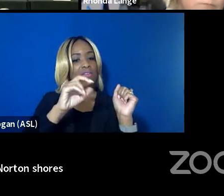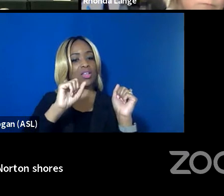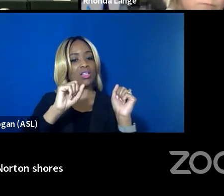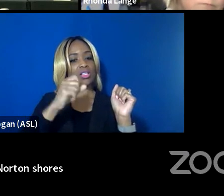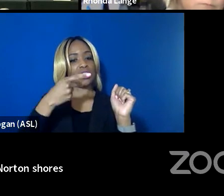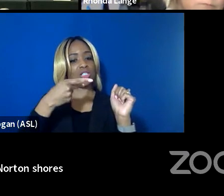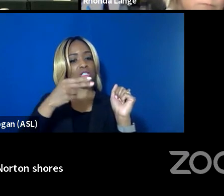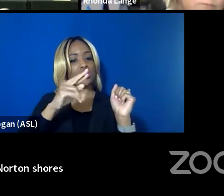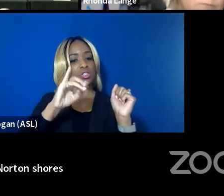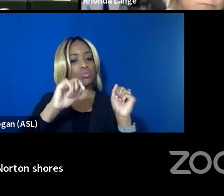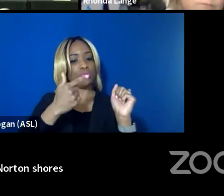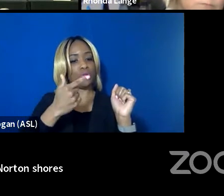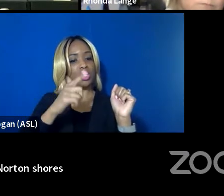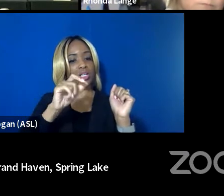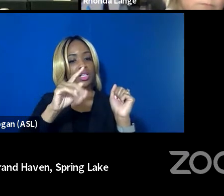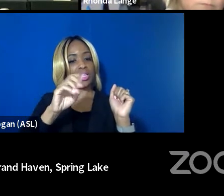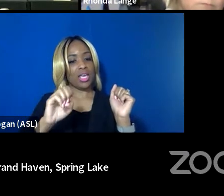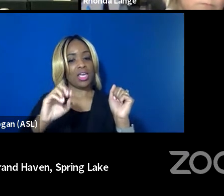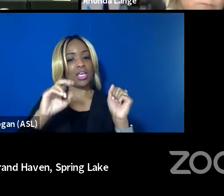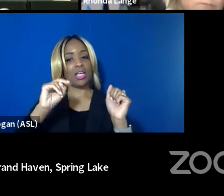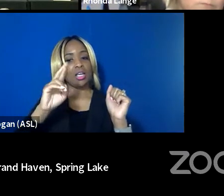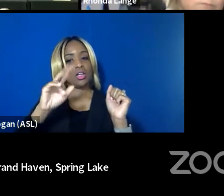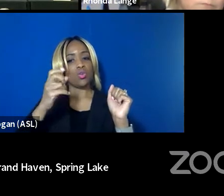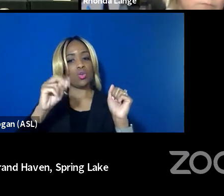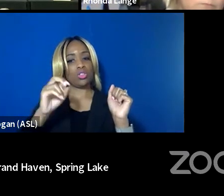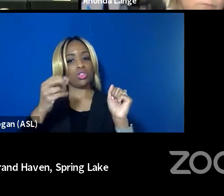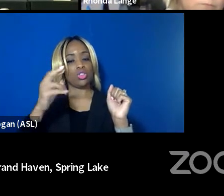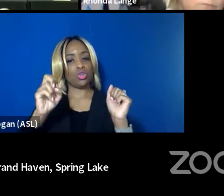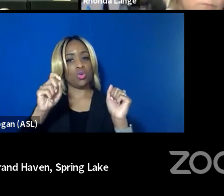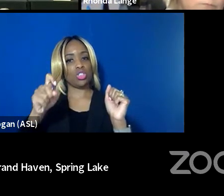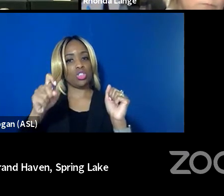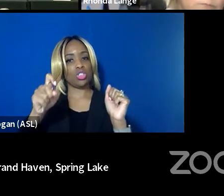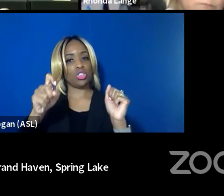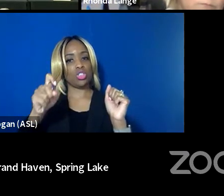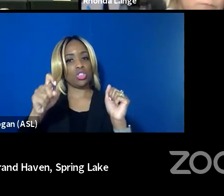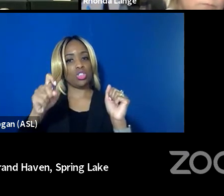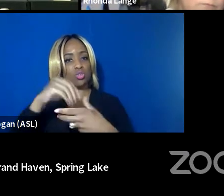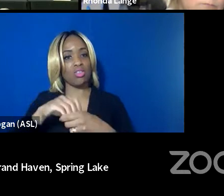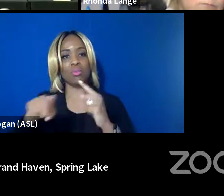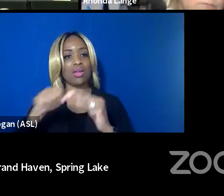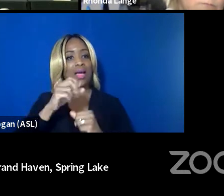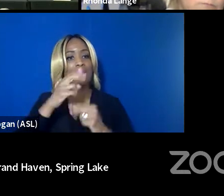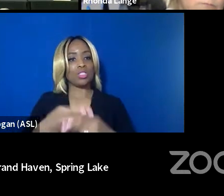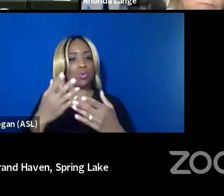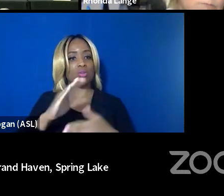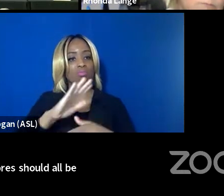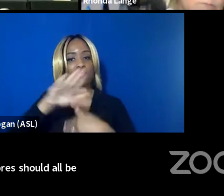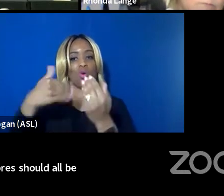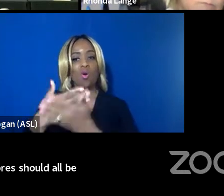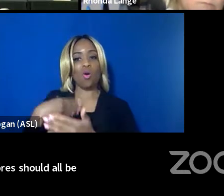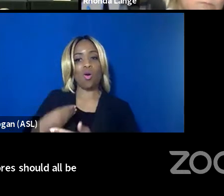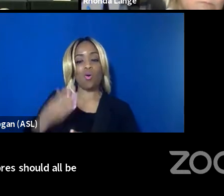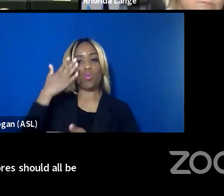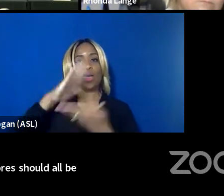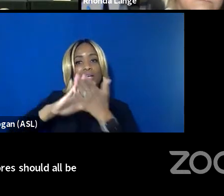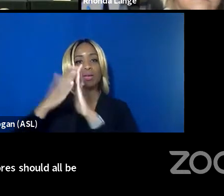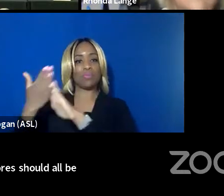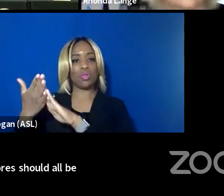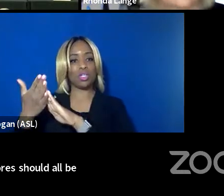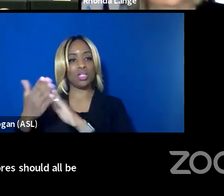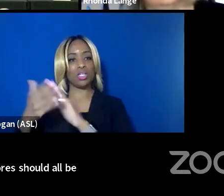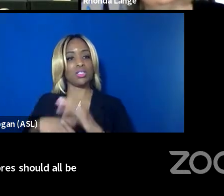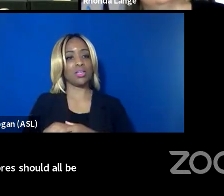Ferrisburg, and Norton Shores should all be lumped together. But what he failed to mention is those are all white communities. And I